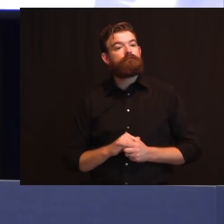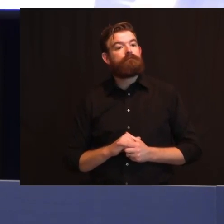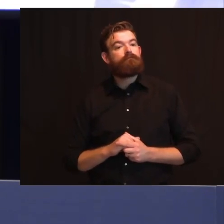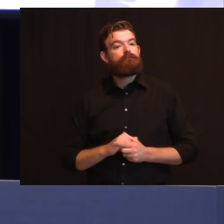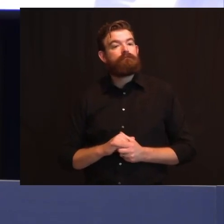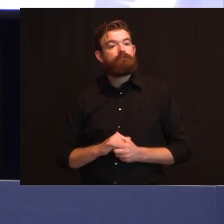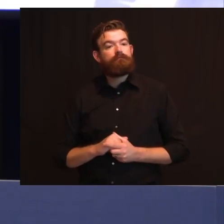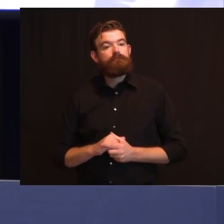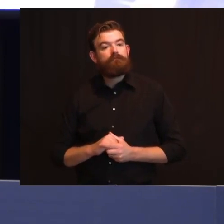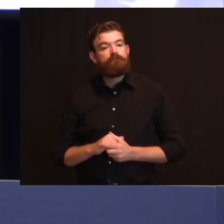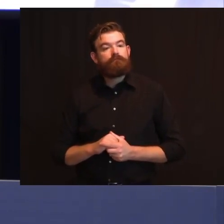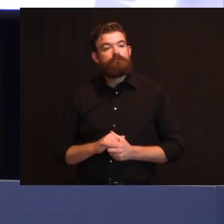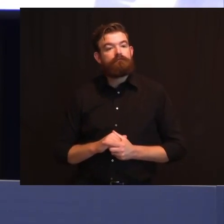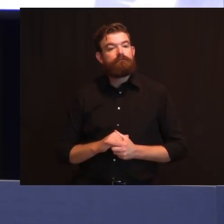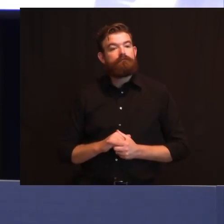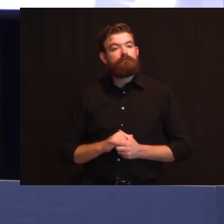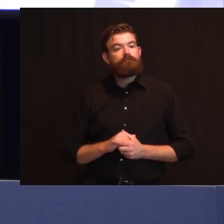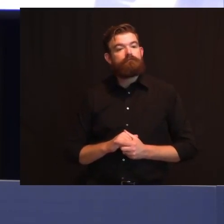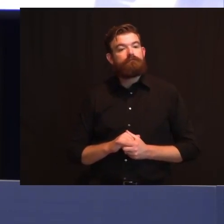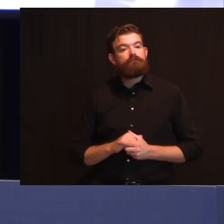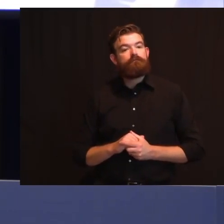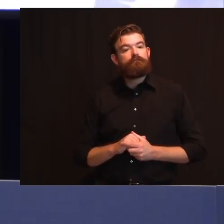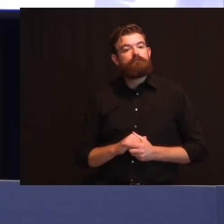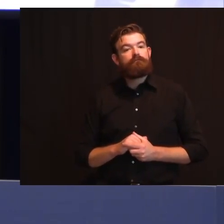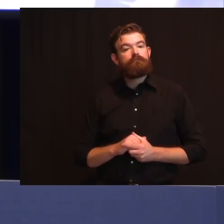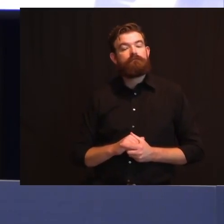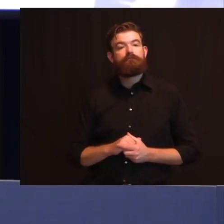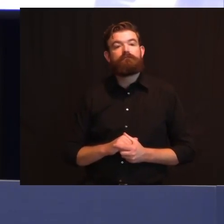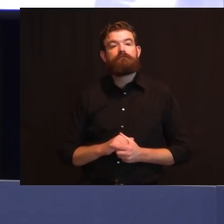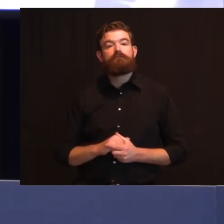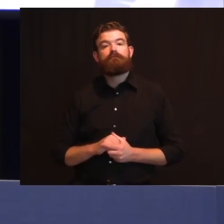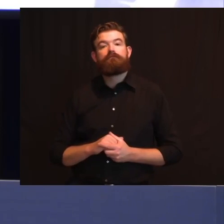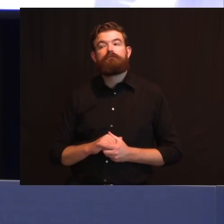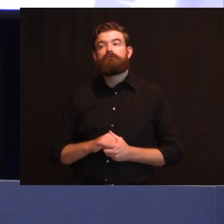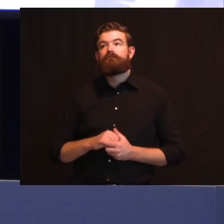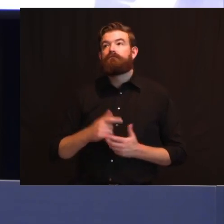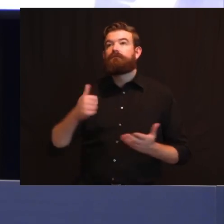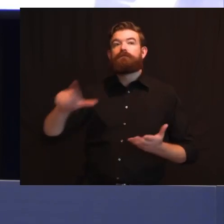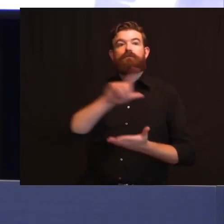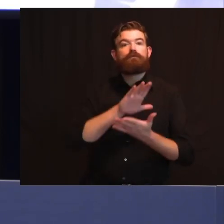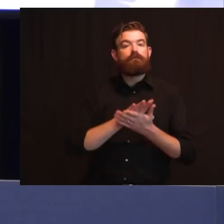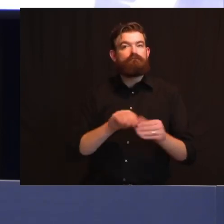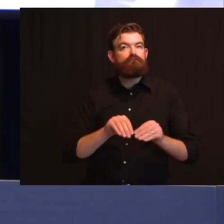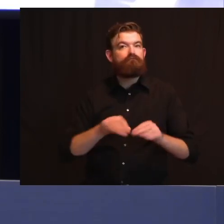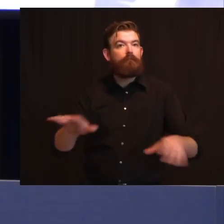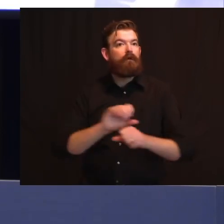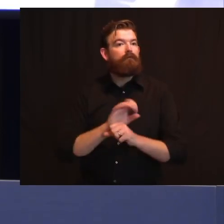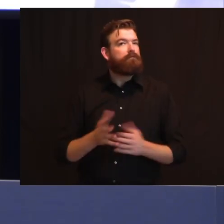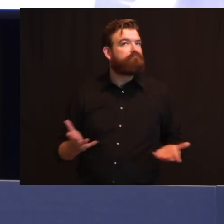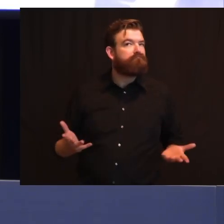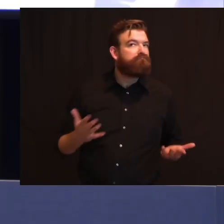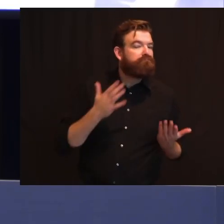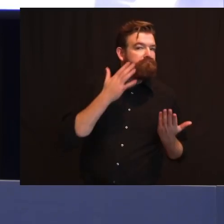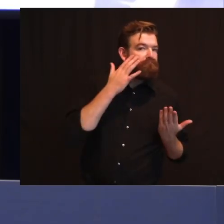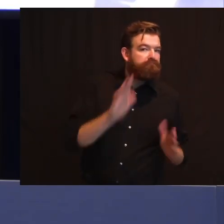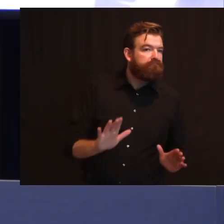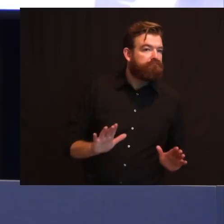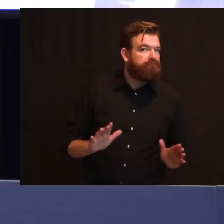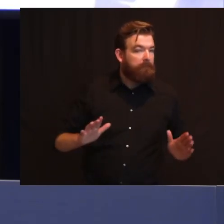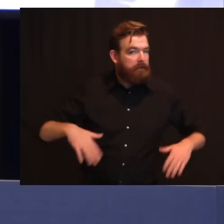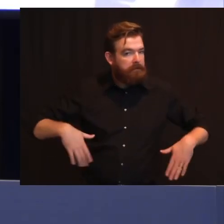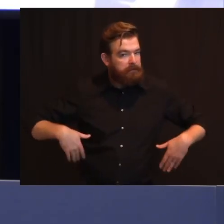associated with in-school transmission. The department is aware of students and staff that have tested positive, but